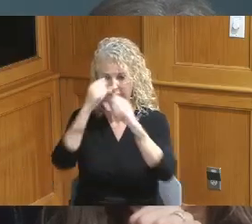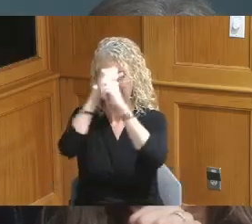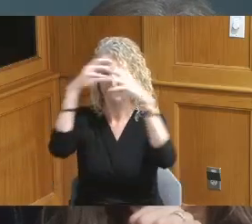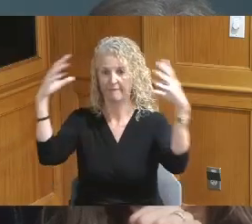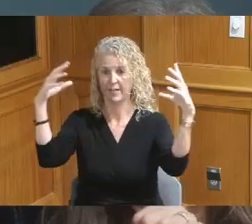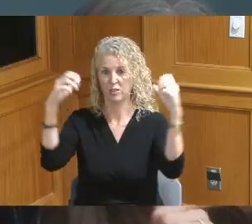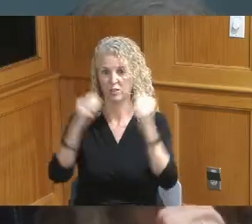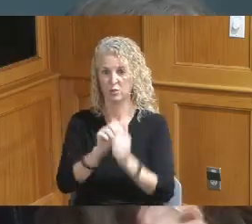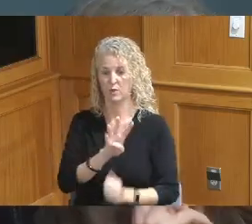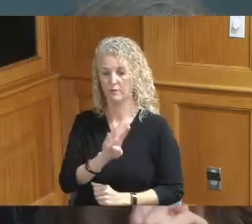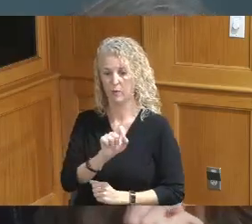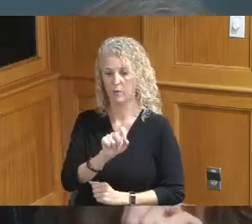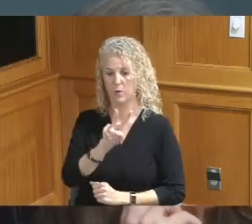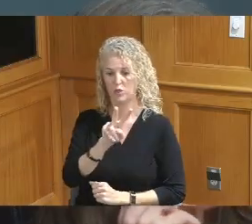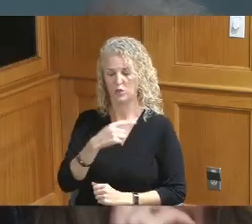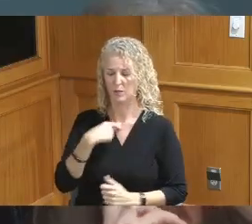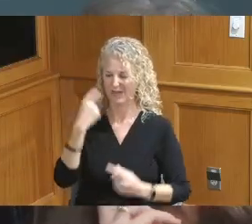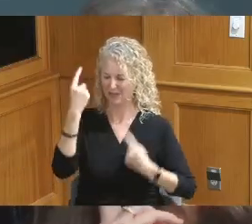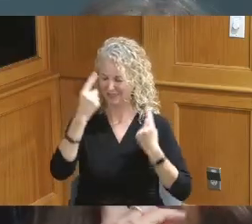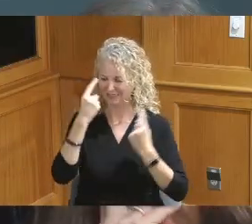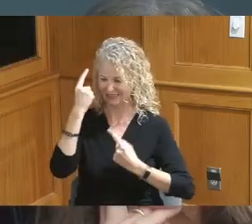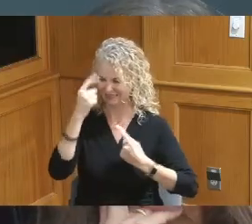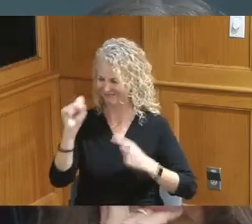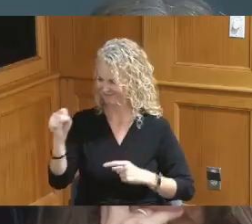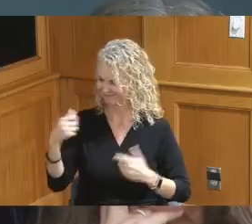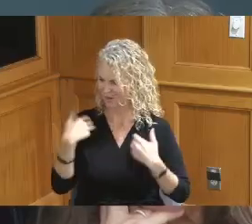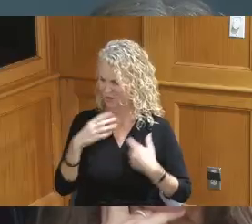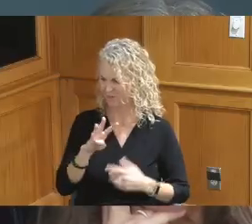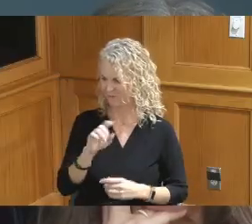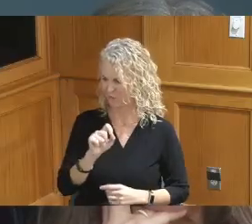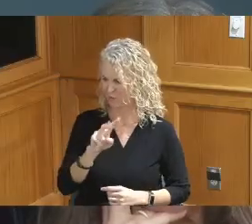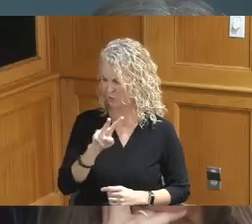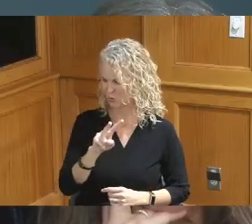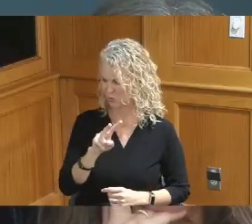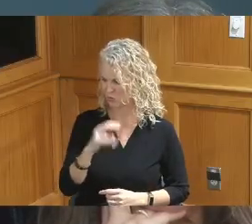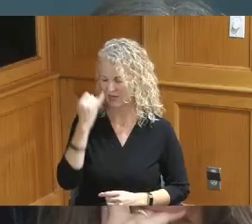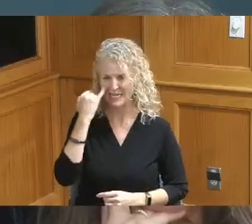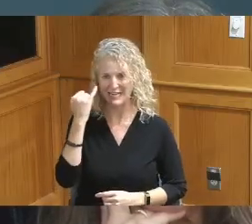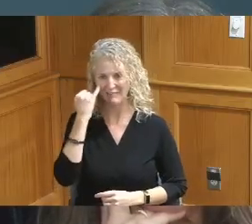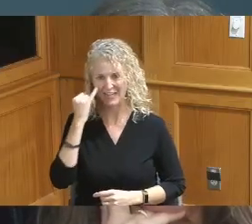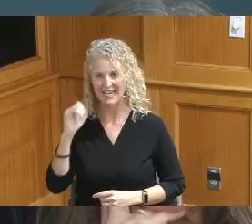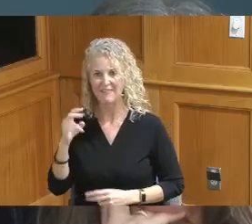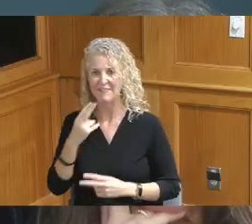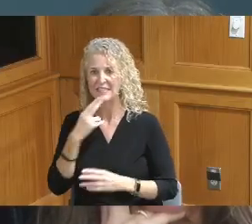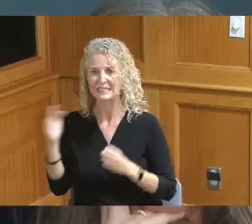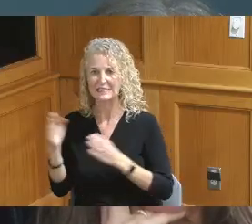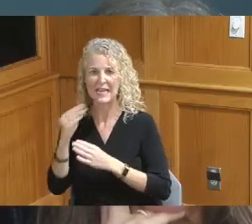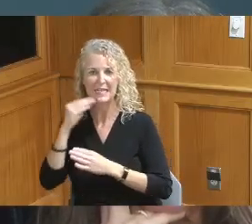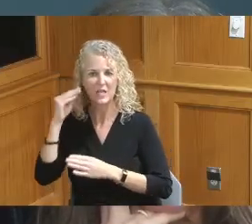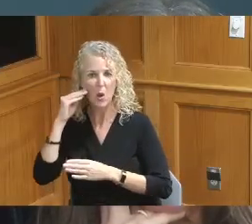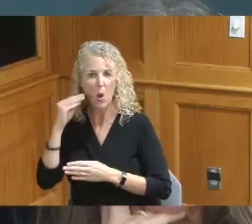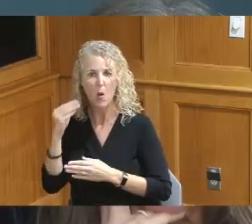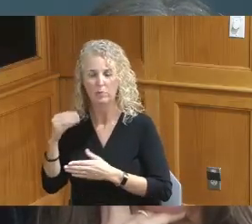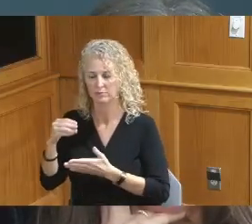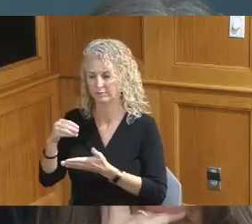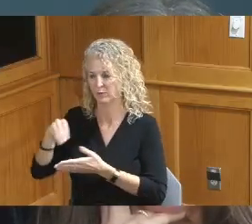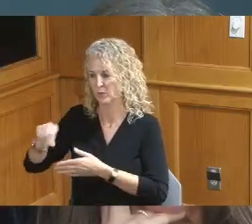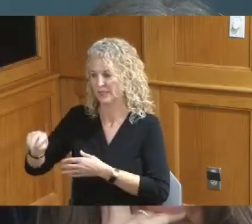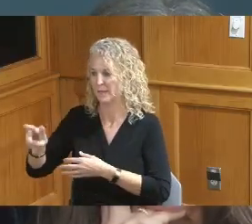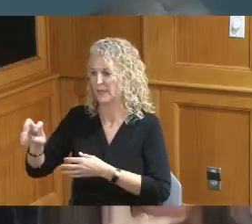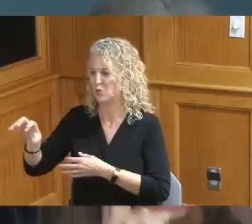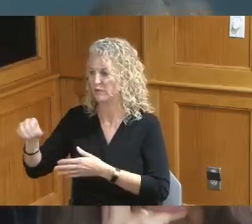for the 4.2, but I'm sitting here thinking, yeah, we have even if for the tiny homes we only spent 250,000